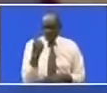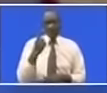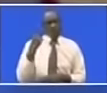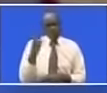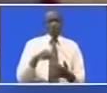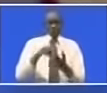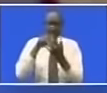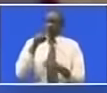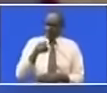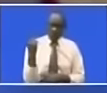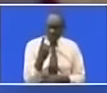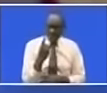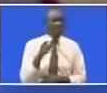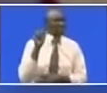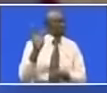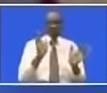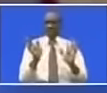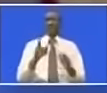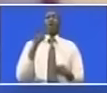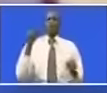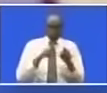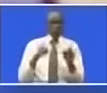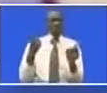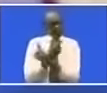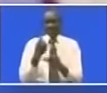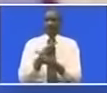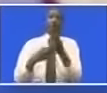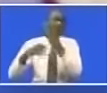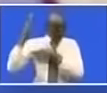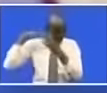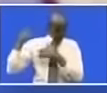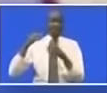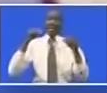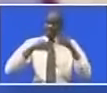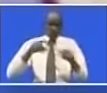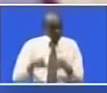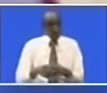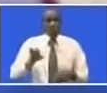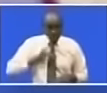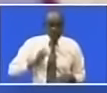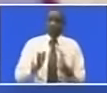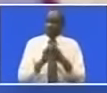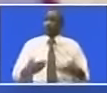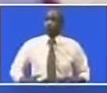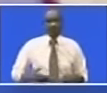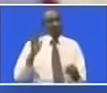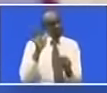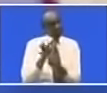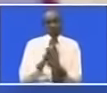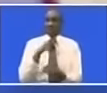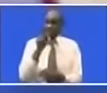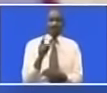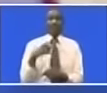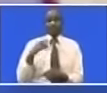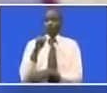not unique for this election. That has been the case even in previous elections, that women and the youth have been